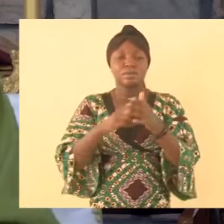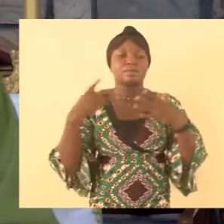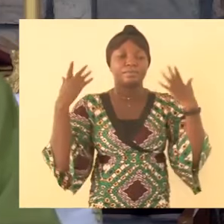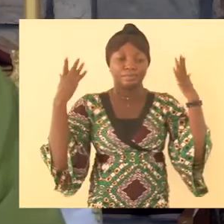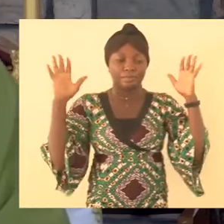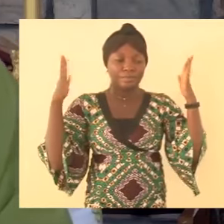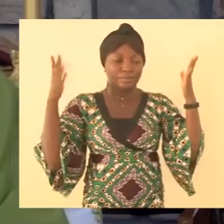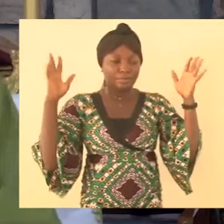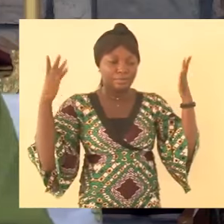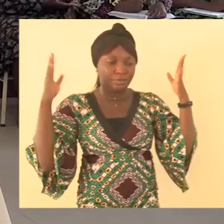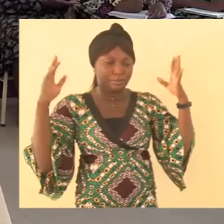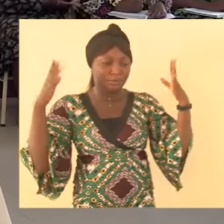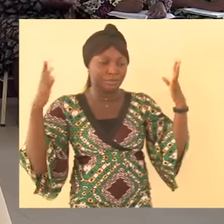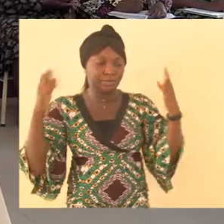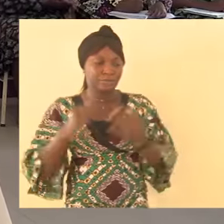a round of applause.